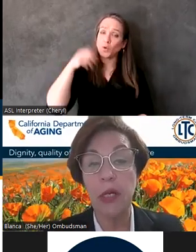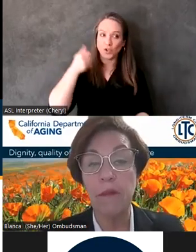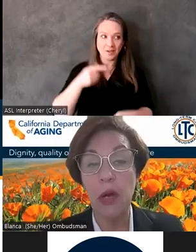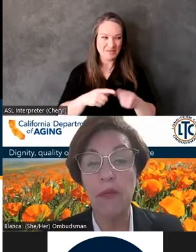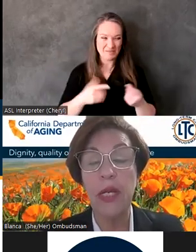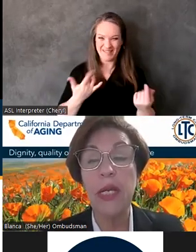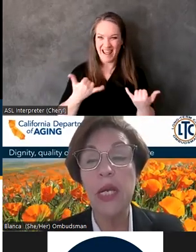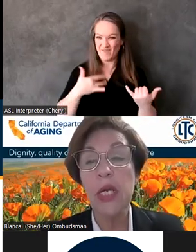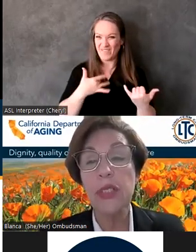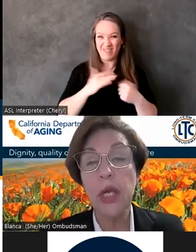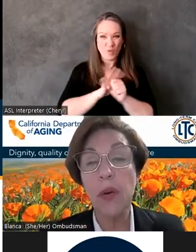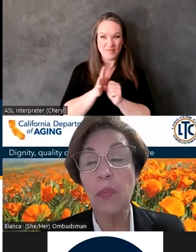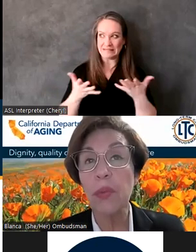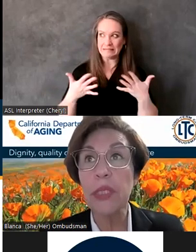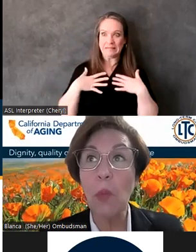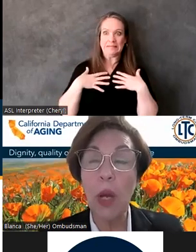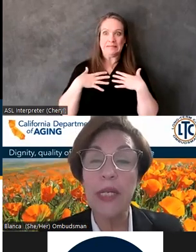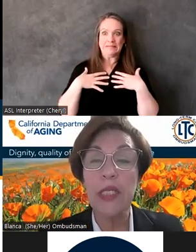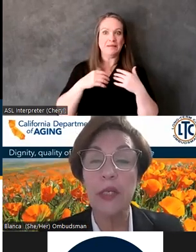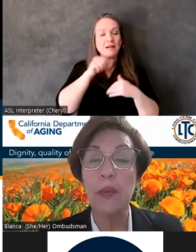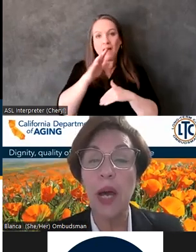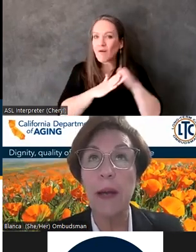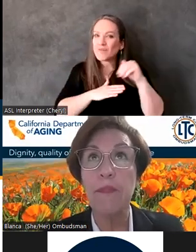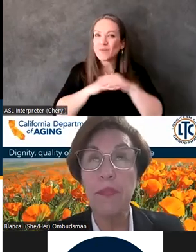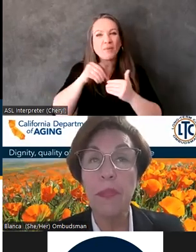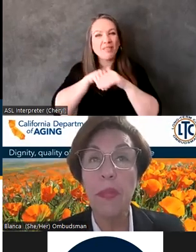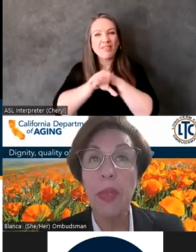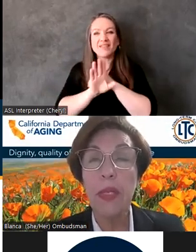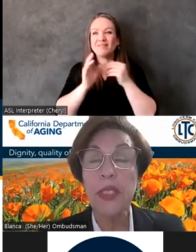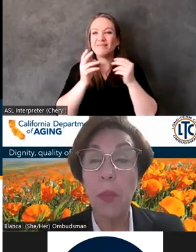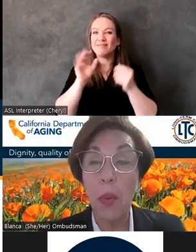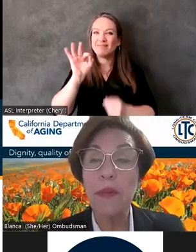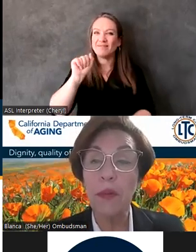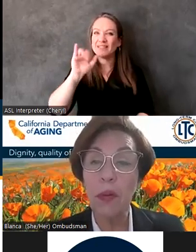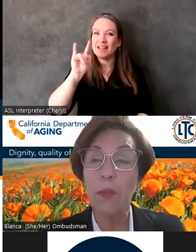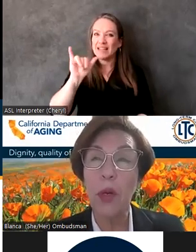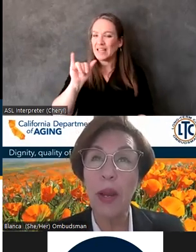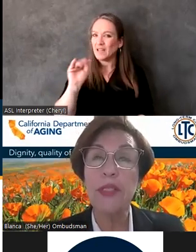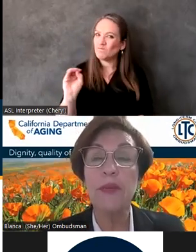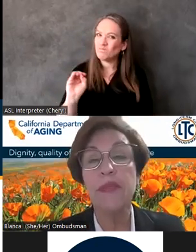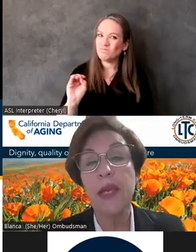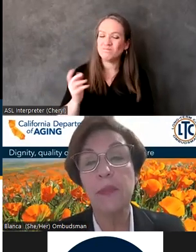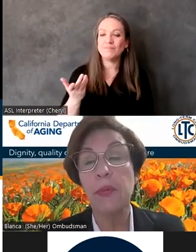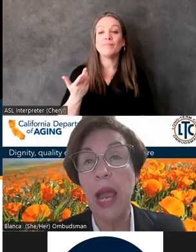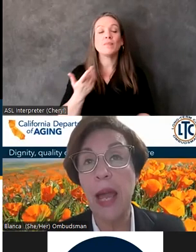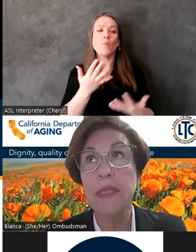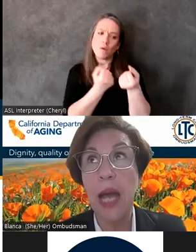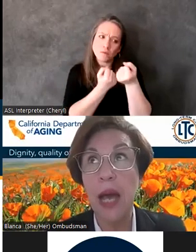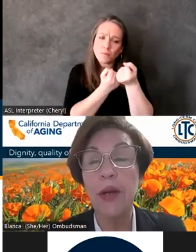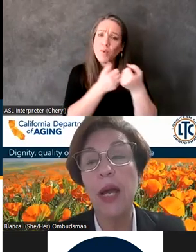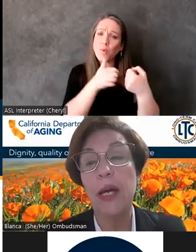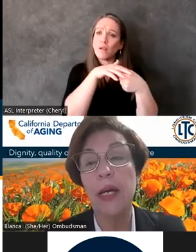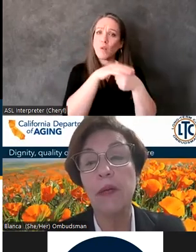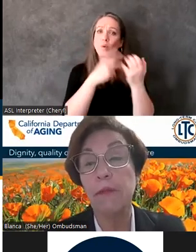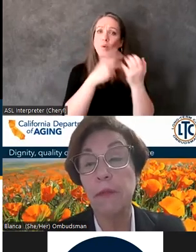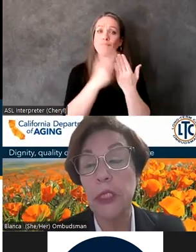of COVID. So really wanting to support the local programs so that they could perhaps